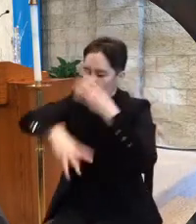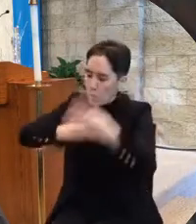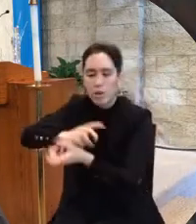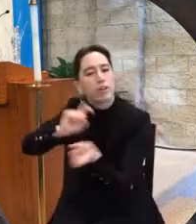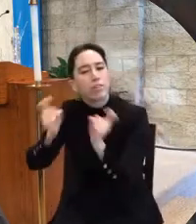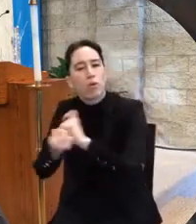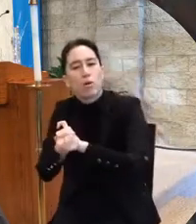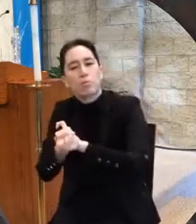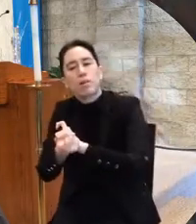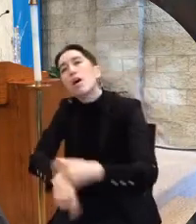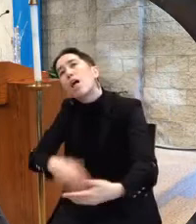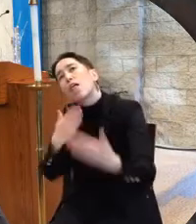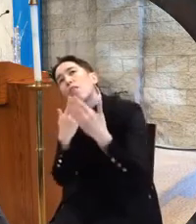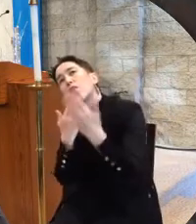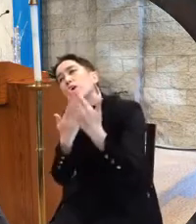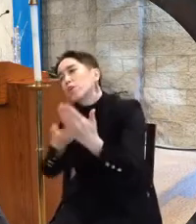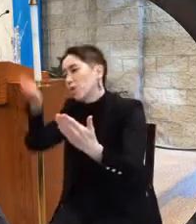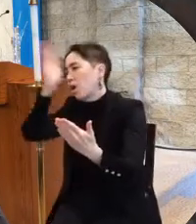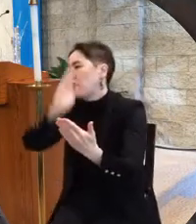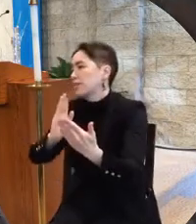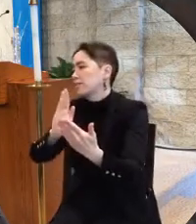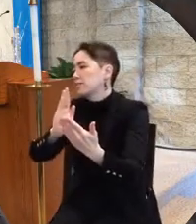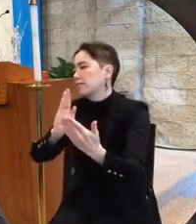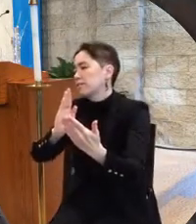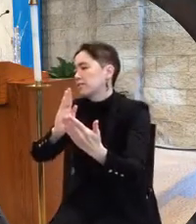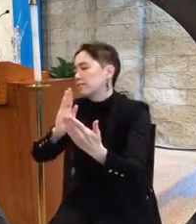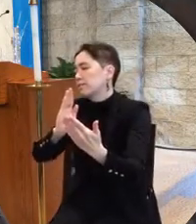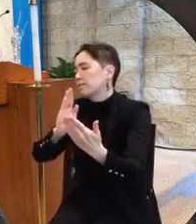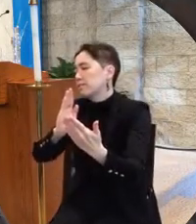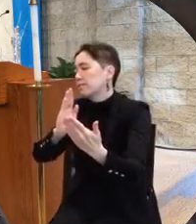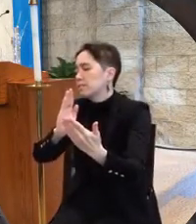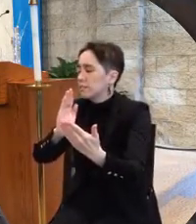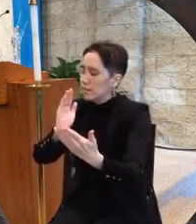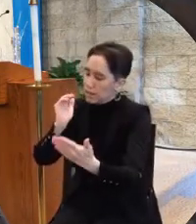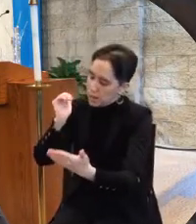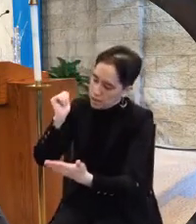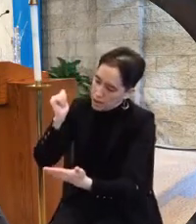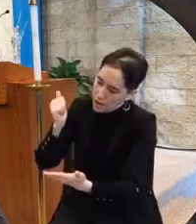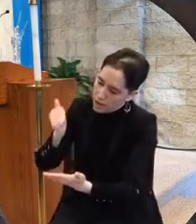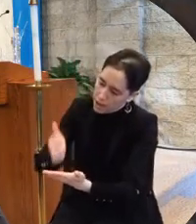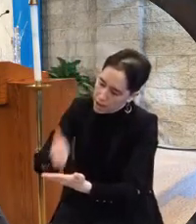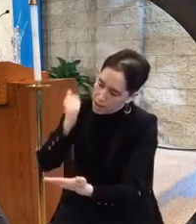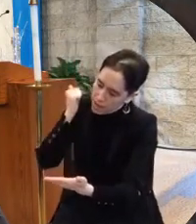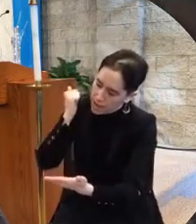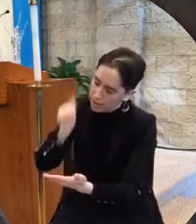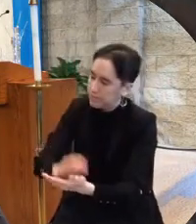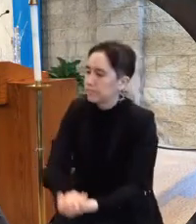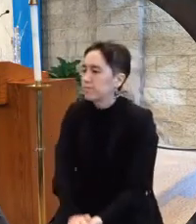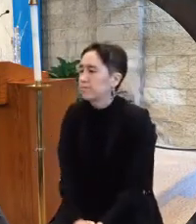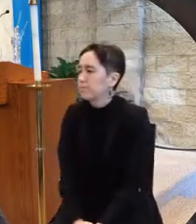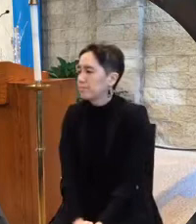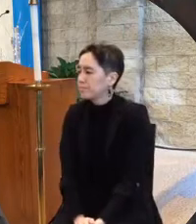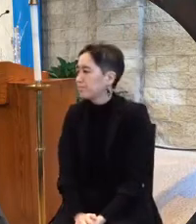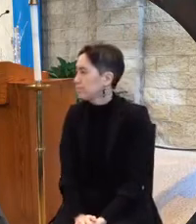you. Thank you, God. And so it is, and so we let it be. Amen.